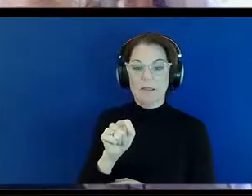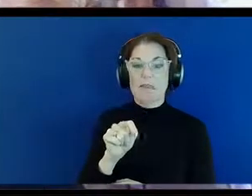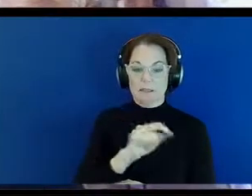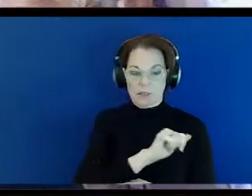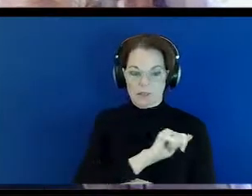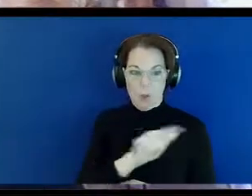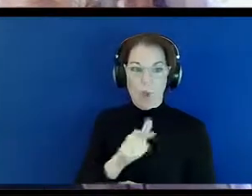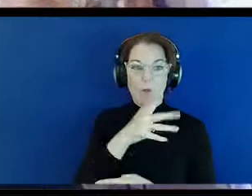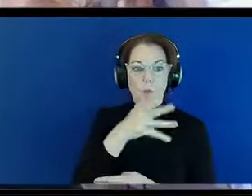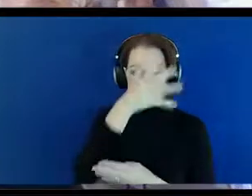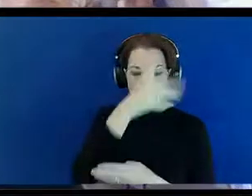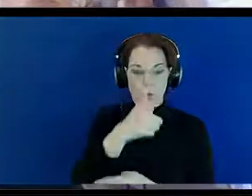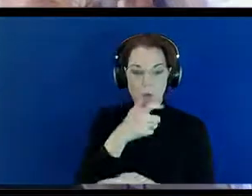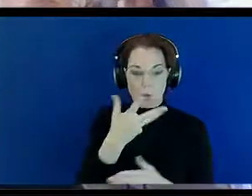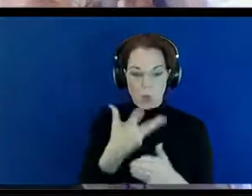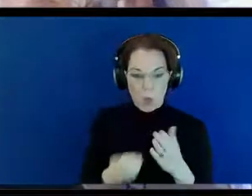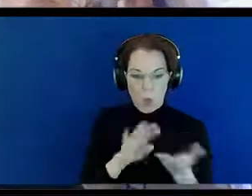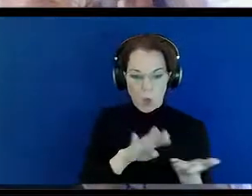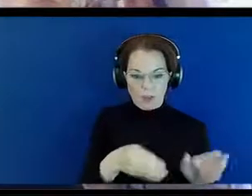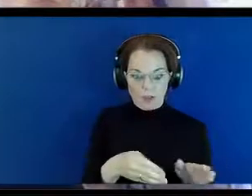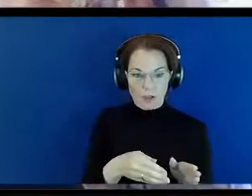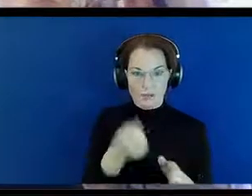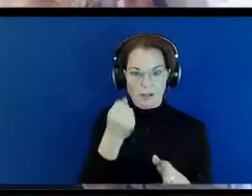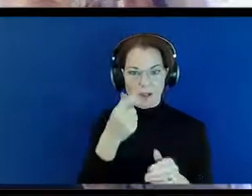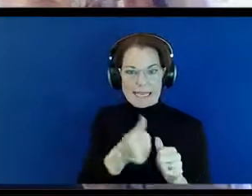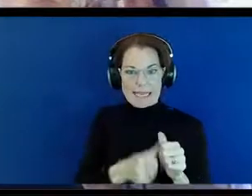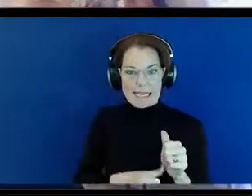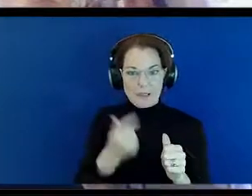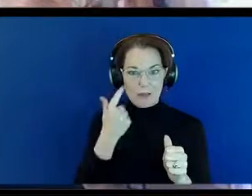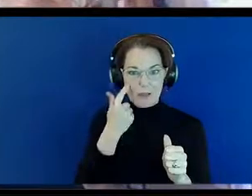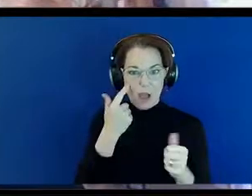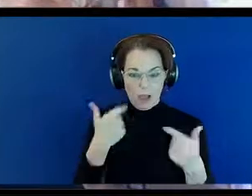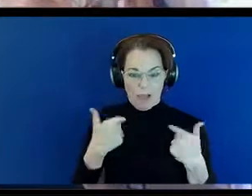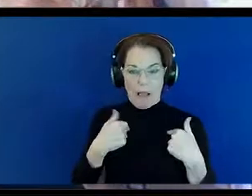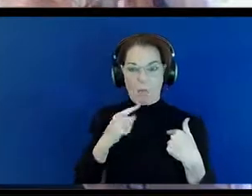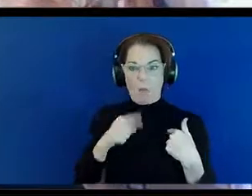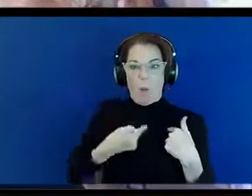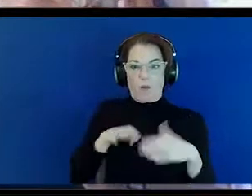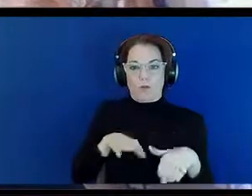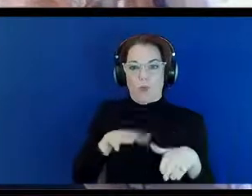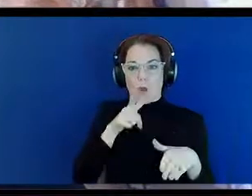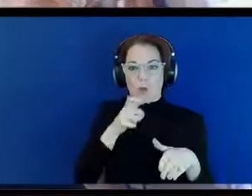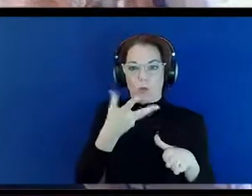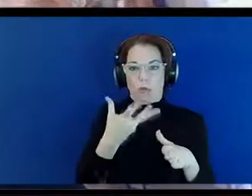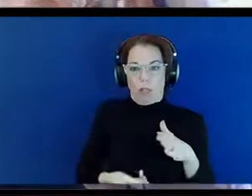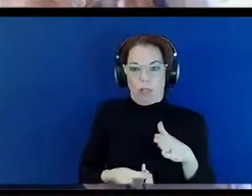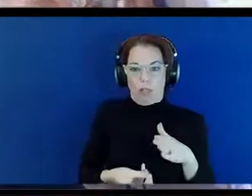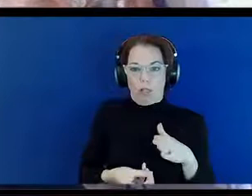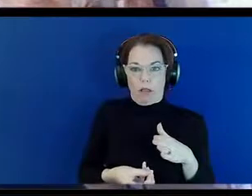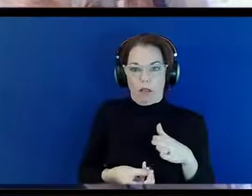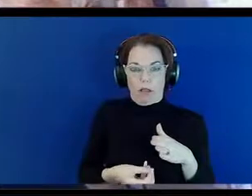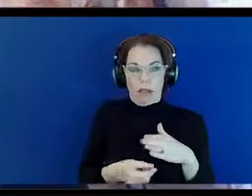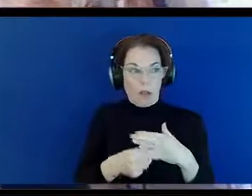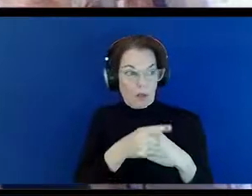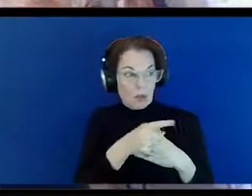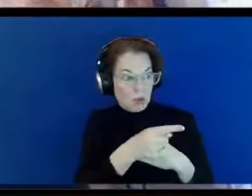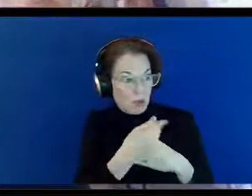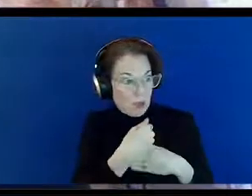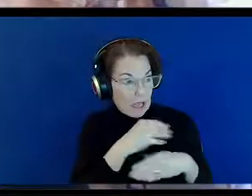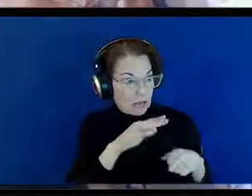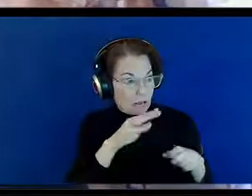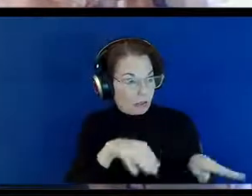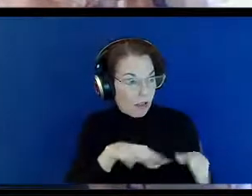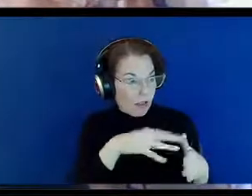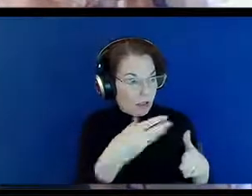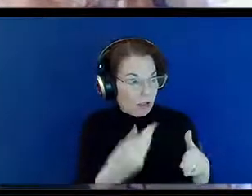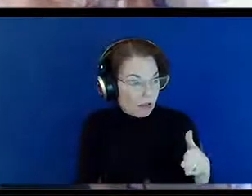child was the only one this had happened to, and each one of us learned shortly after their death that they weren't. While you